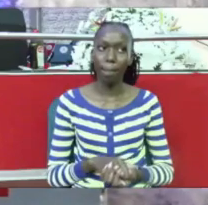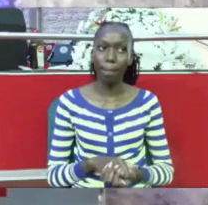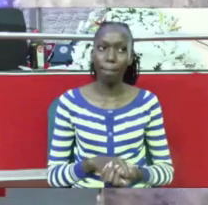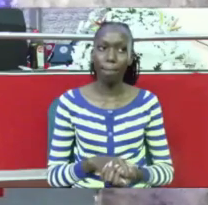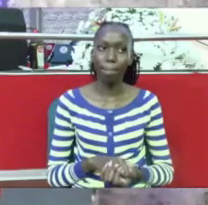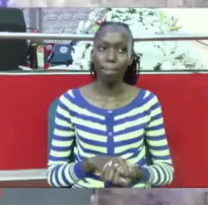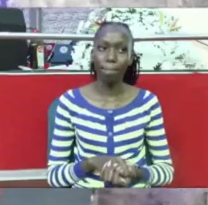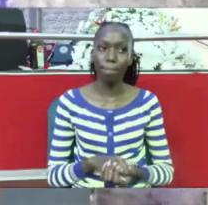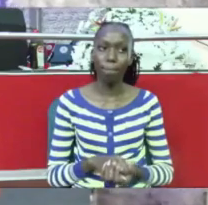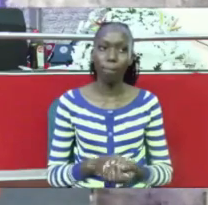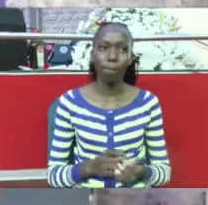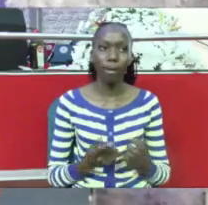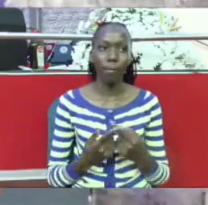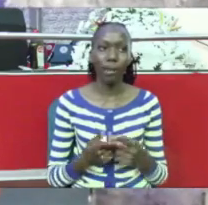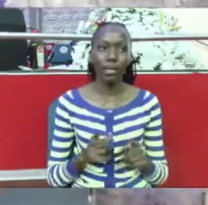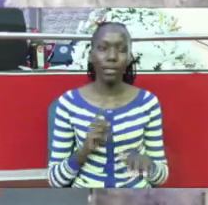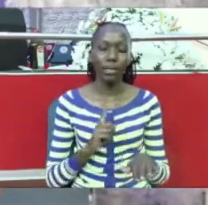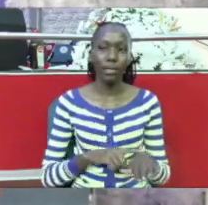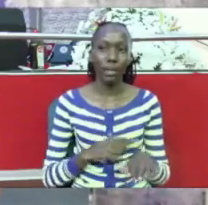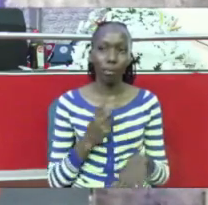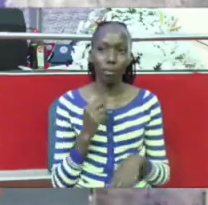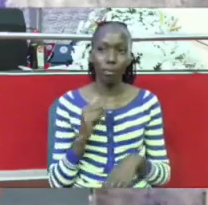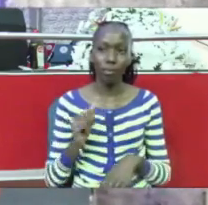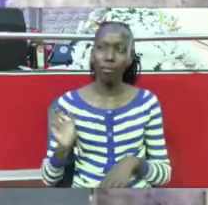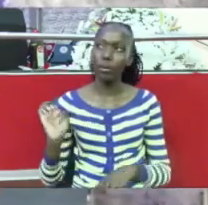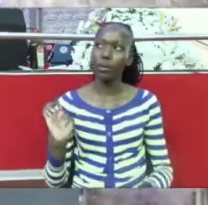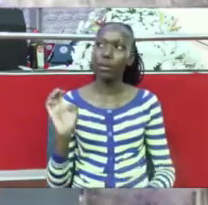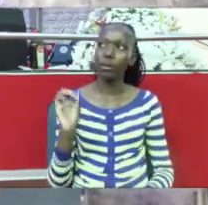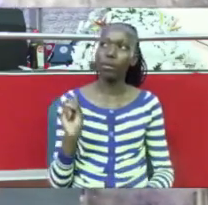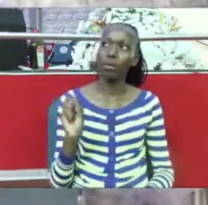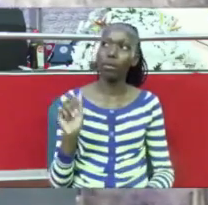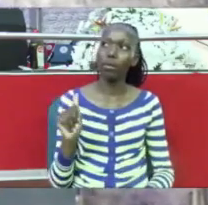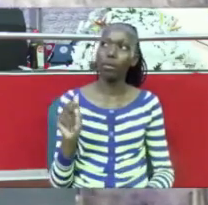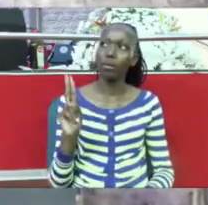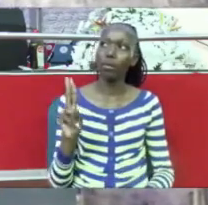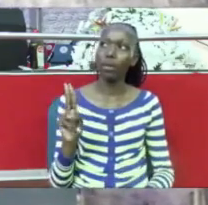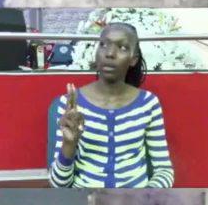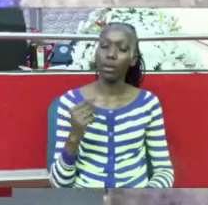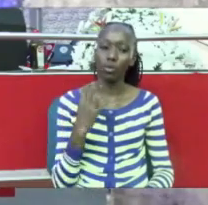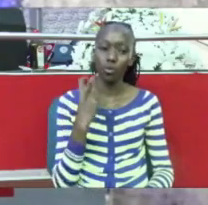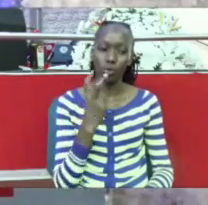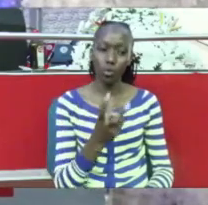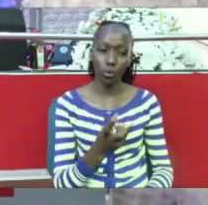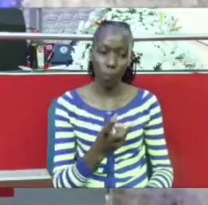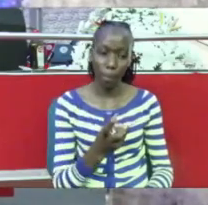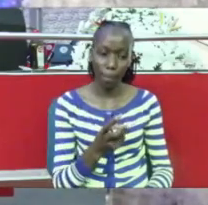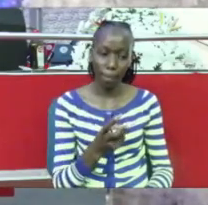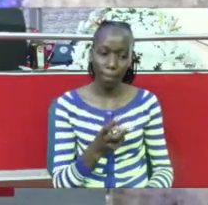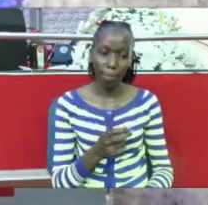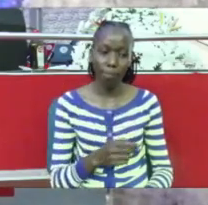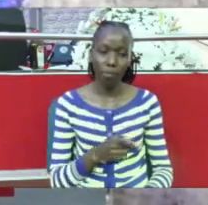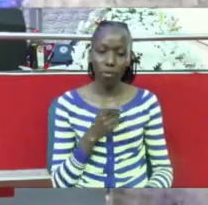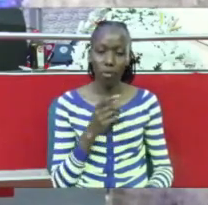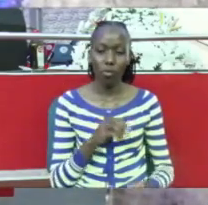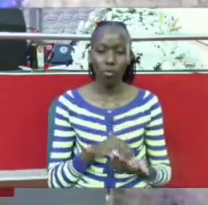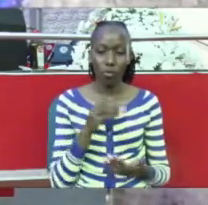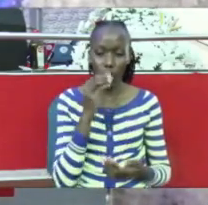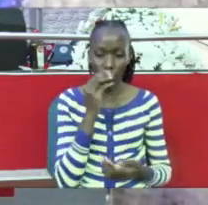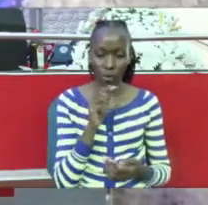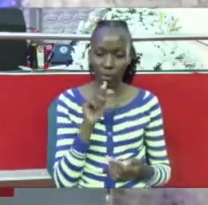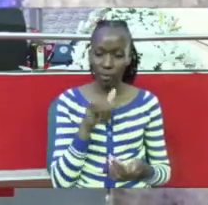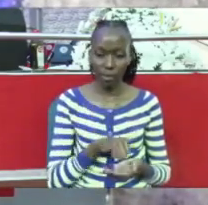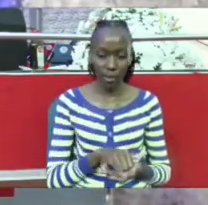Yeah, but when he saw the stew, alipoona mlo, then Jacob was asking Esau, please give me